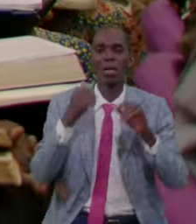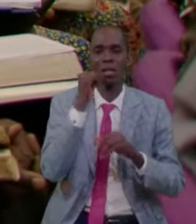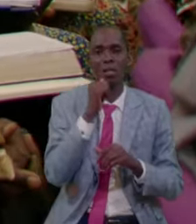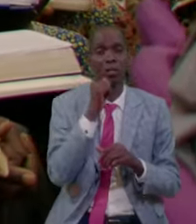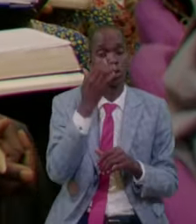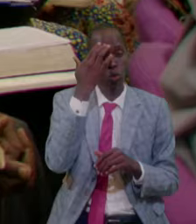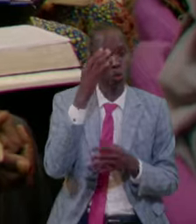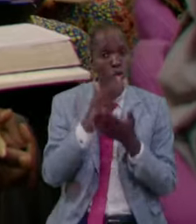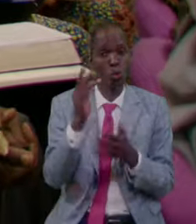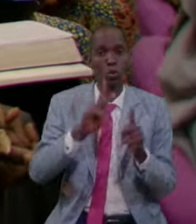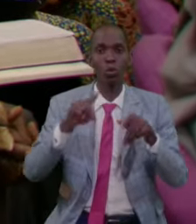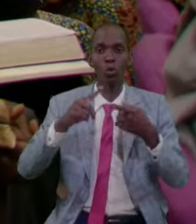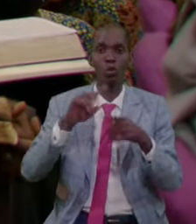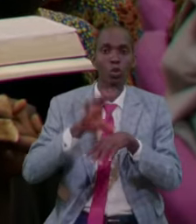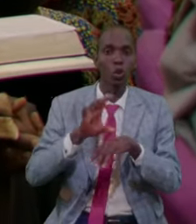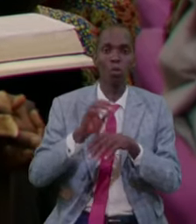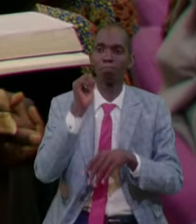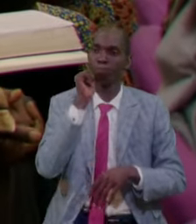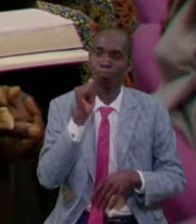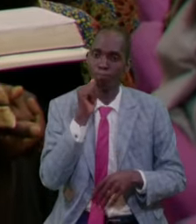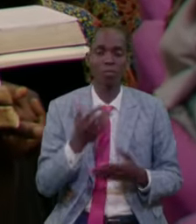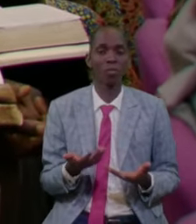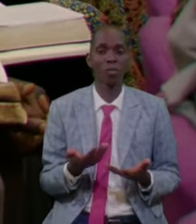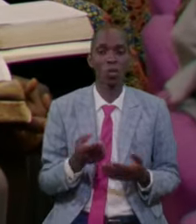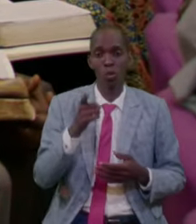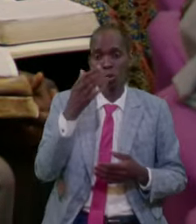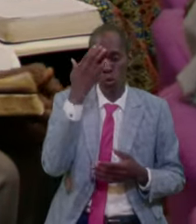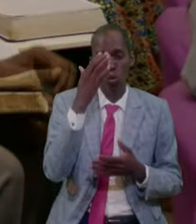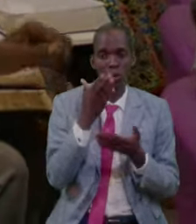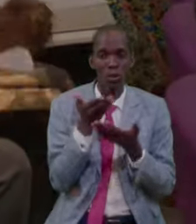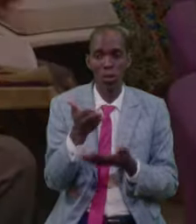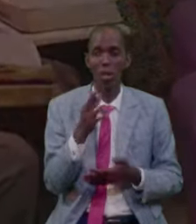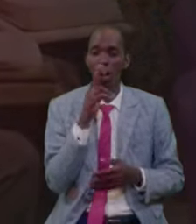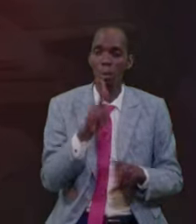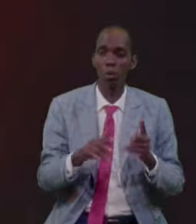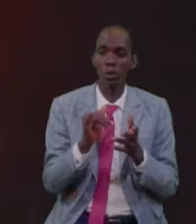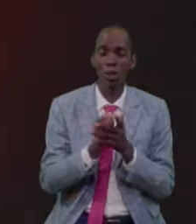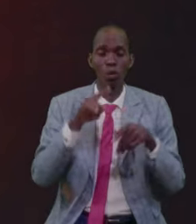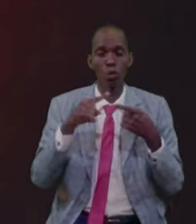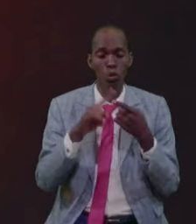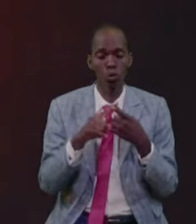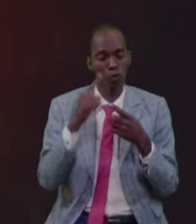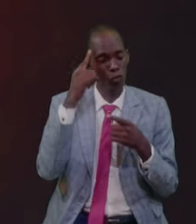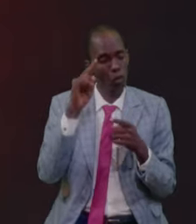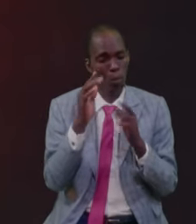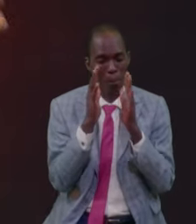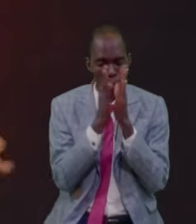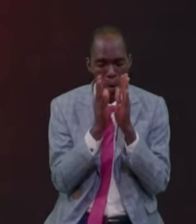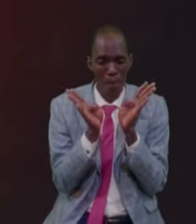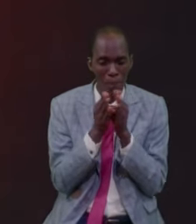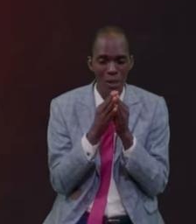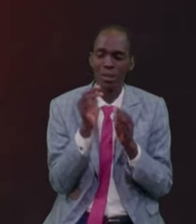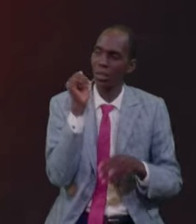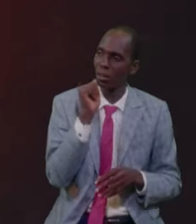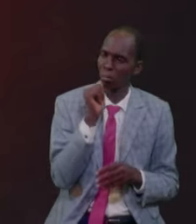church daily? There are. Do you know the people that go to prayer meeting daily in their church? There